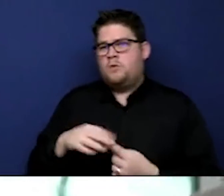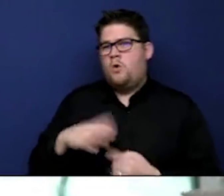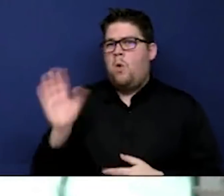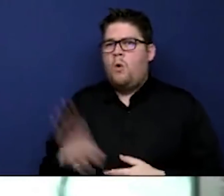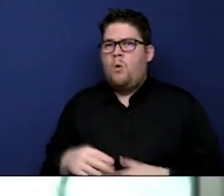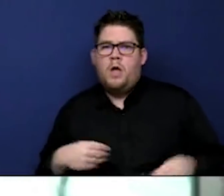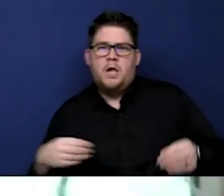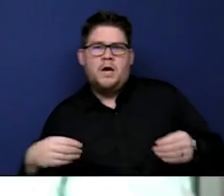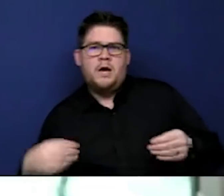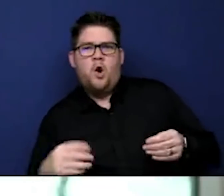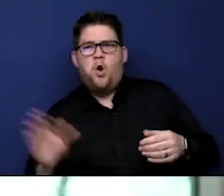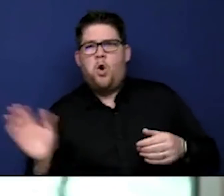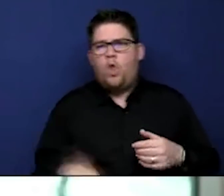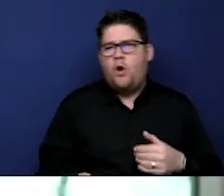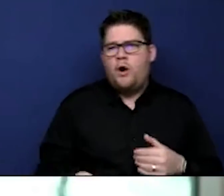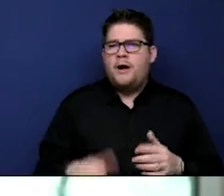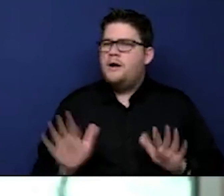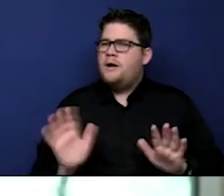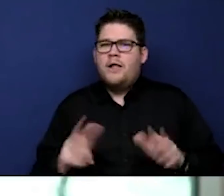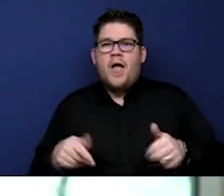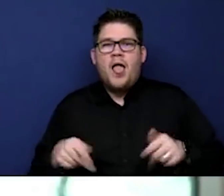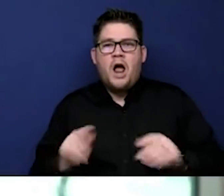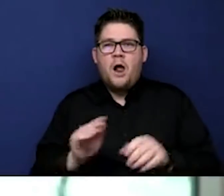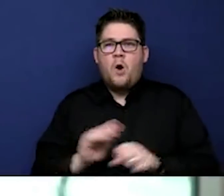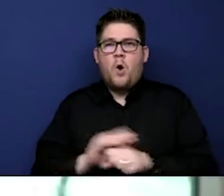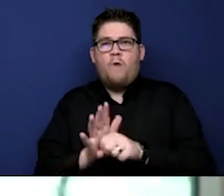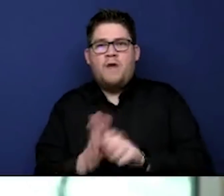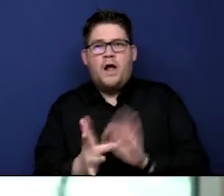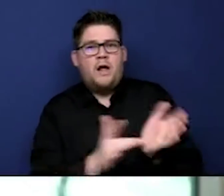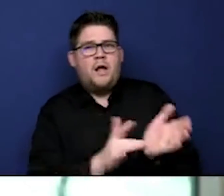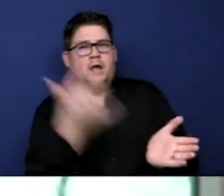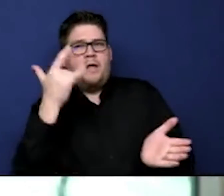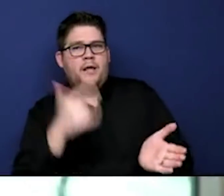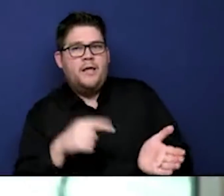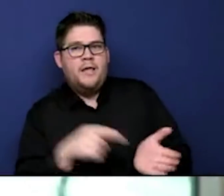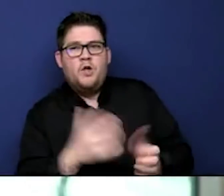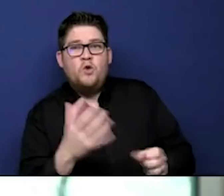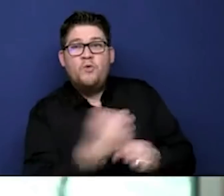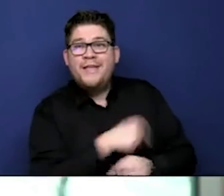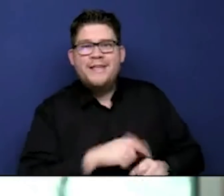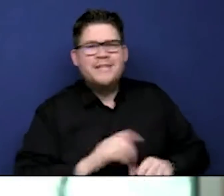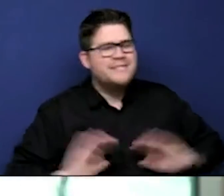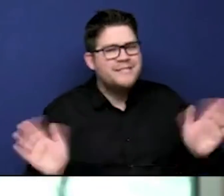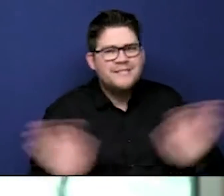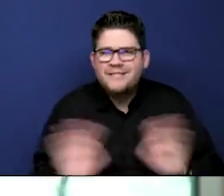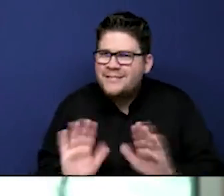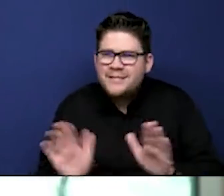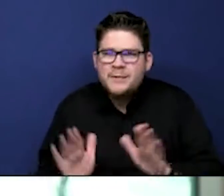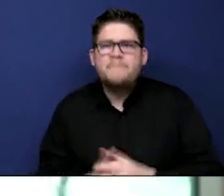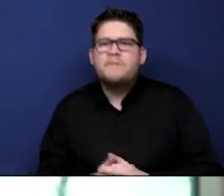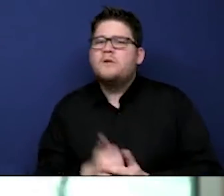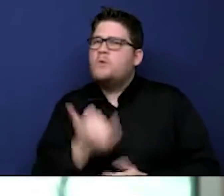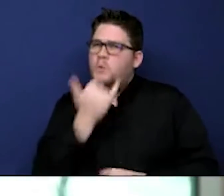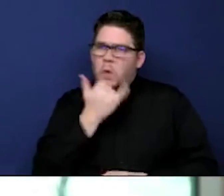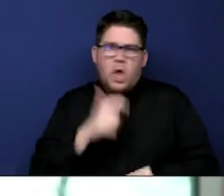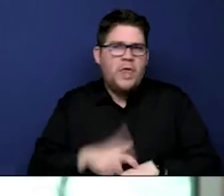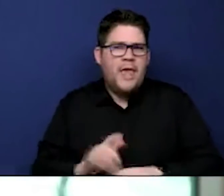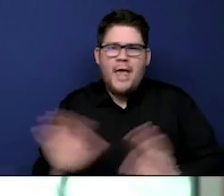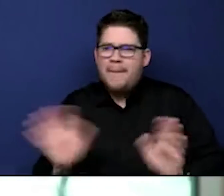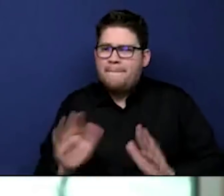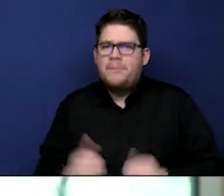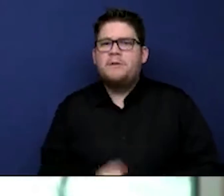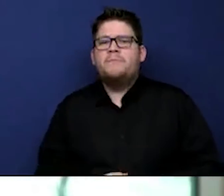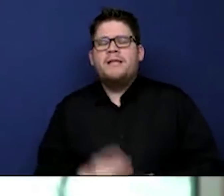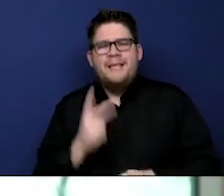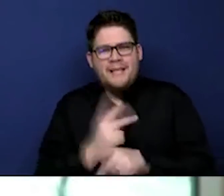and nobody needs that right now. So let's stay strong and stay together in this storm by staying apart